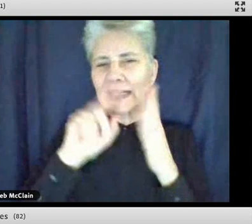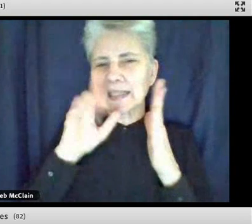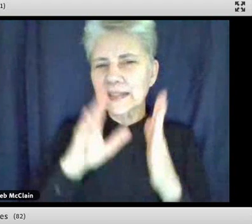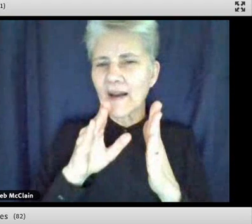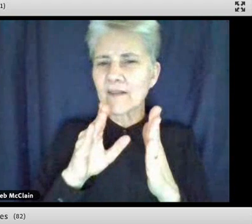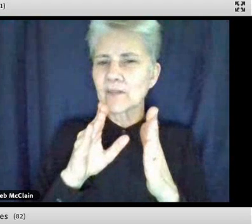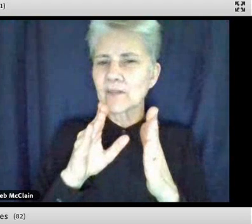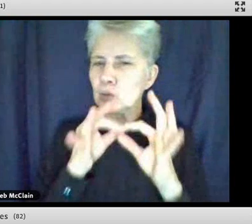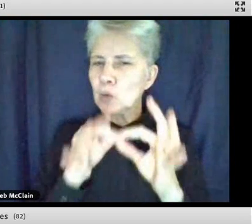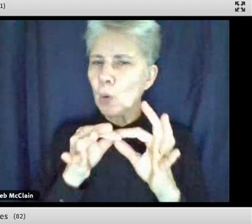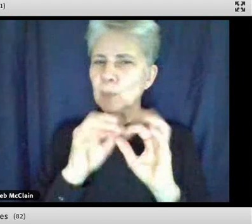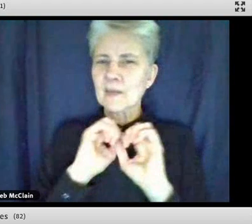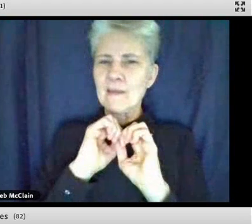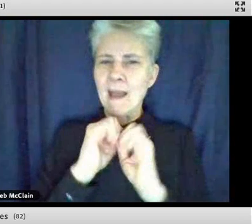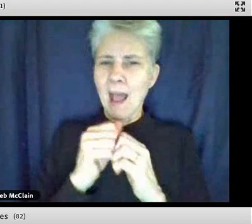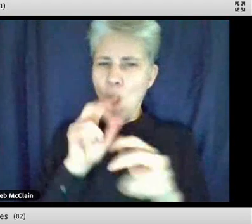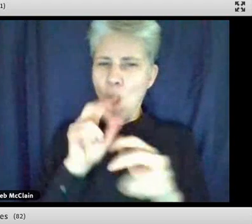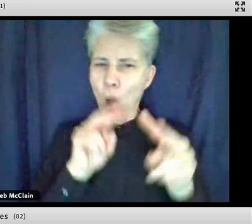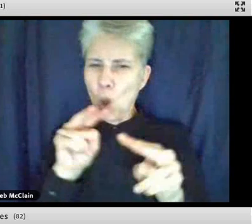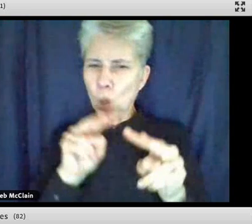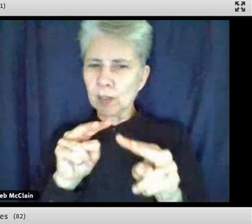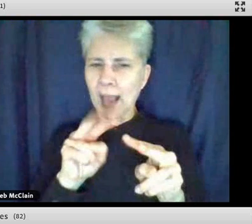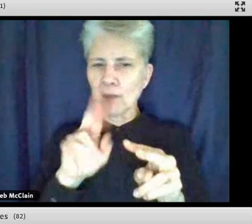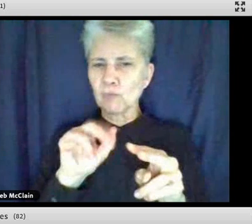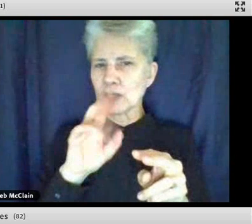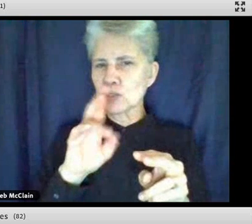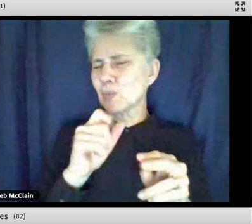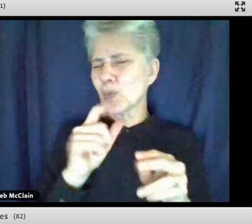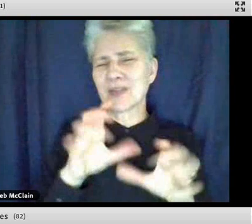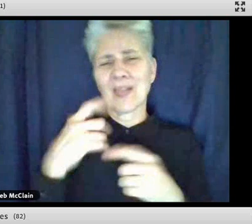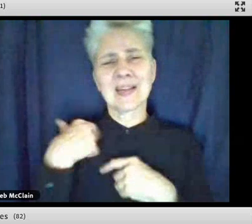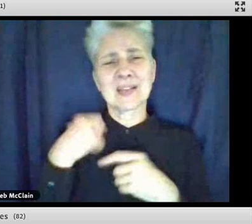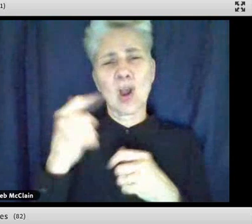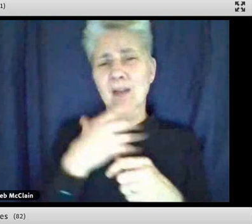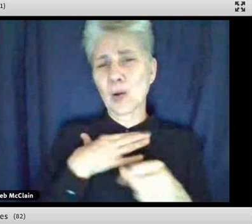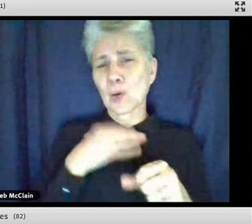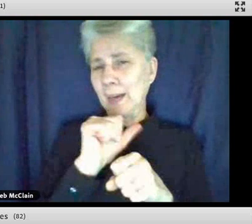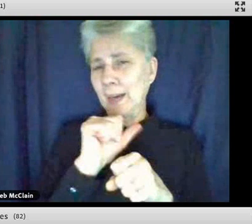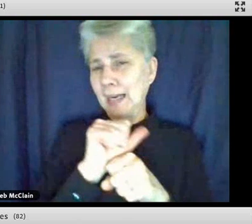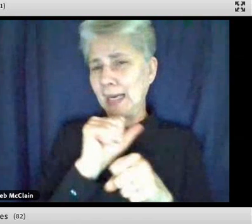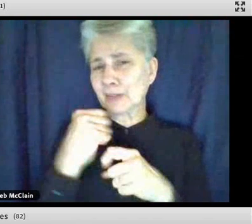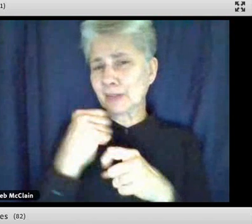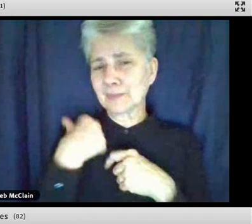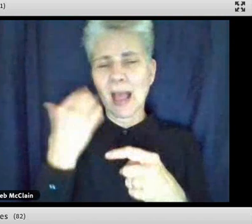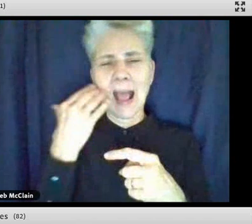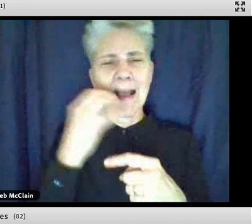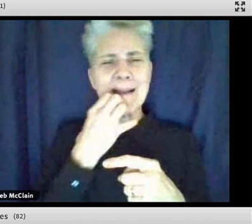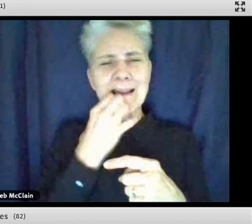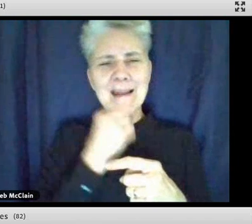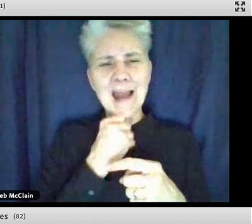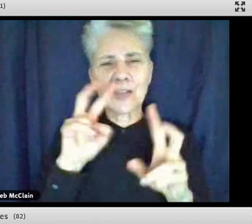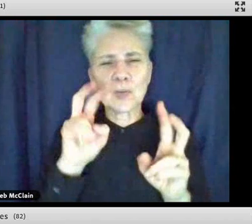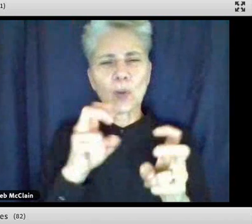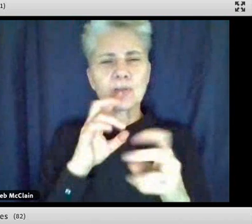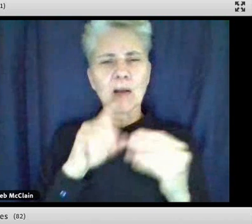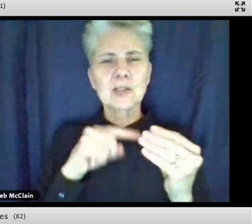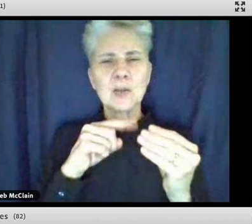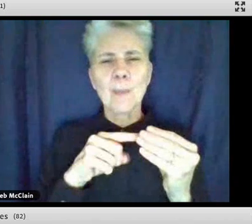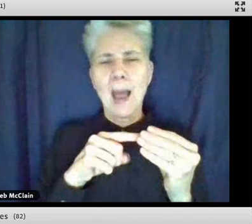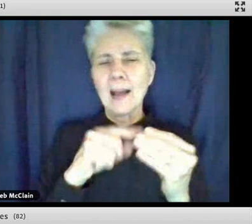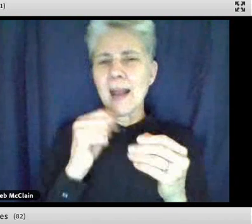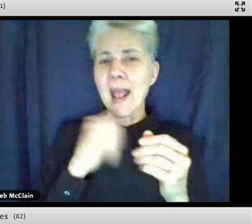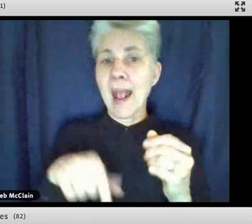at resources. And we've done this our entire careers. And I love this quote by Hemingway because he talks about, every librarian should be